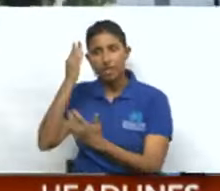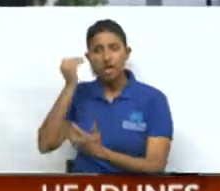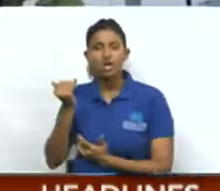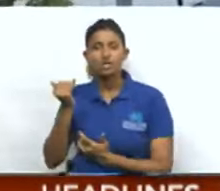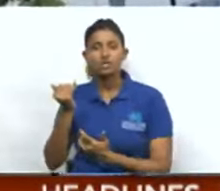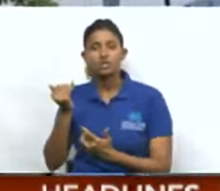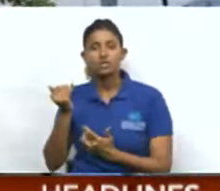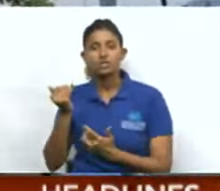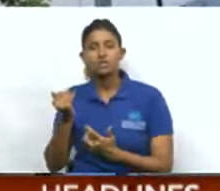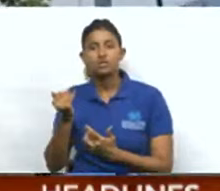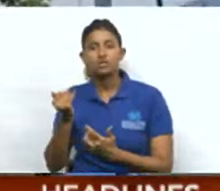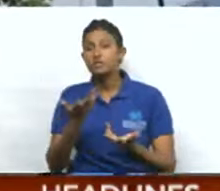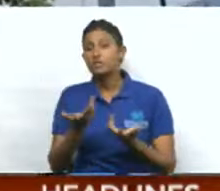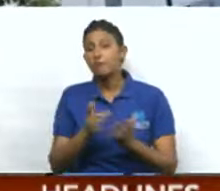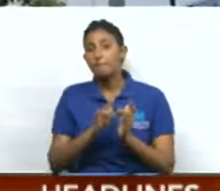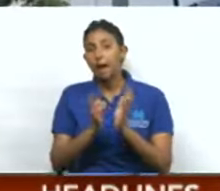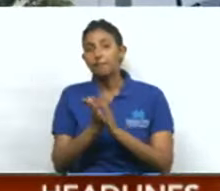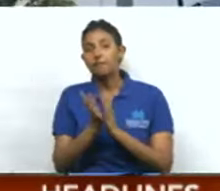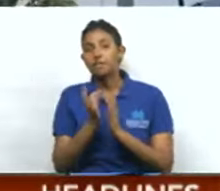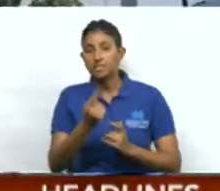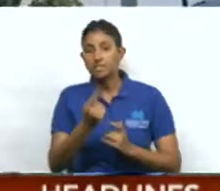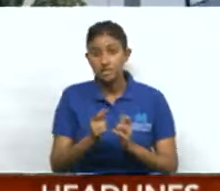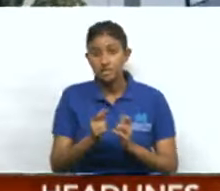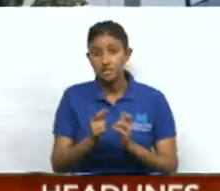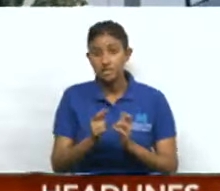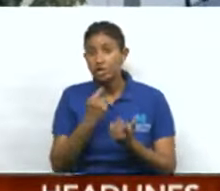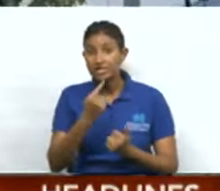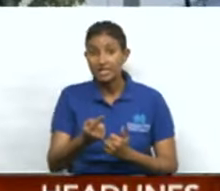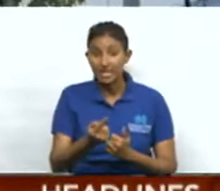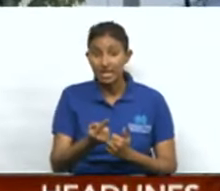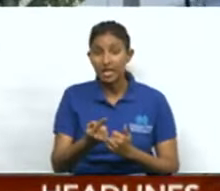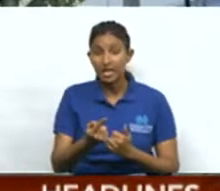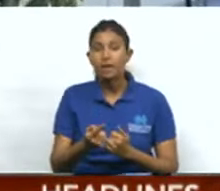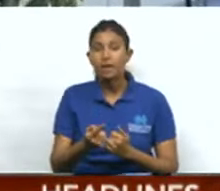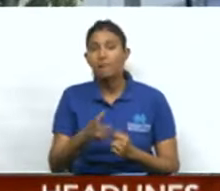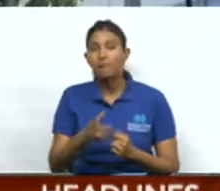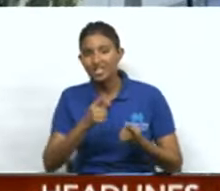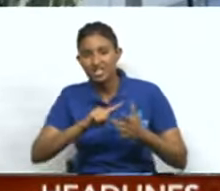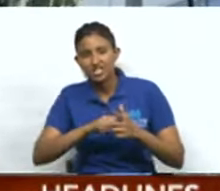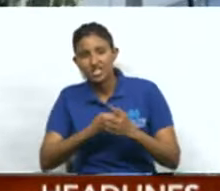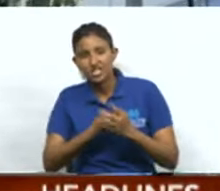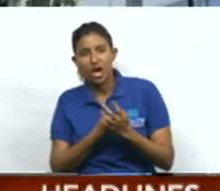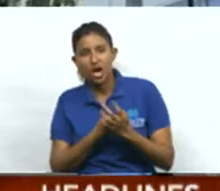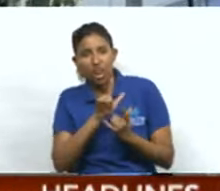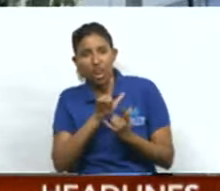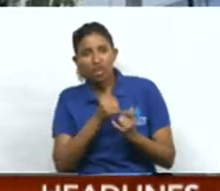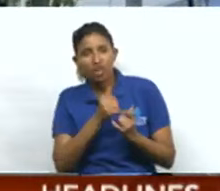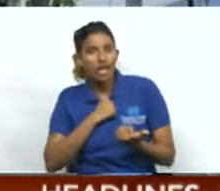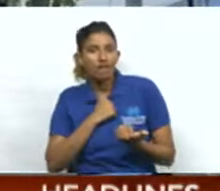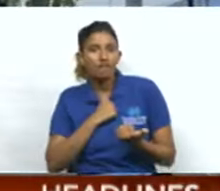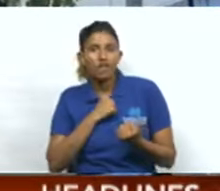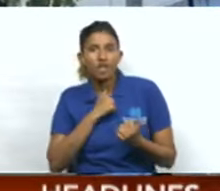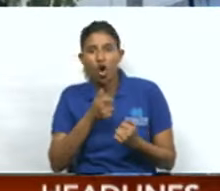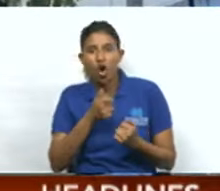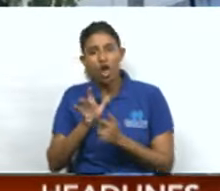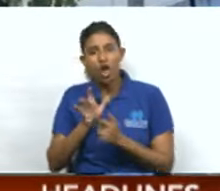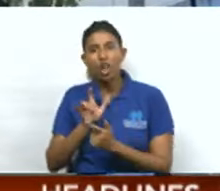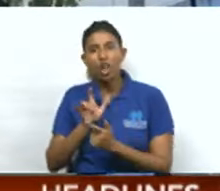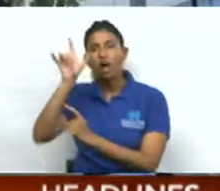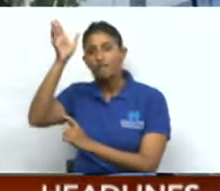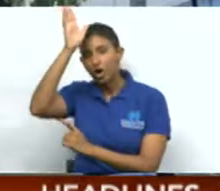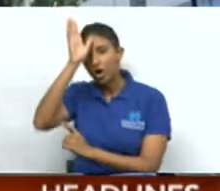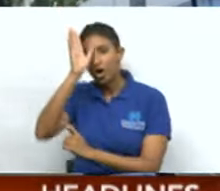love in this world, and so find that it's very difficult. I believe no government or anybody can handle